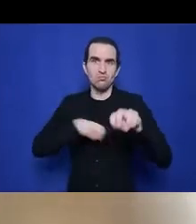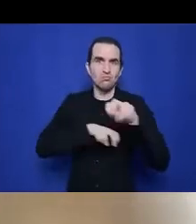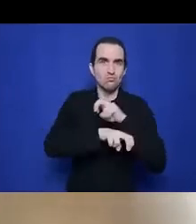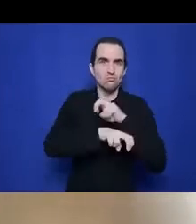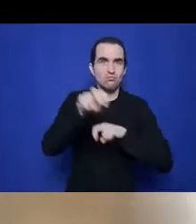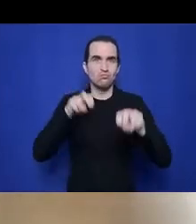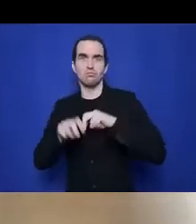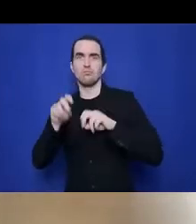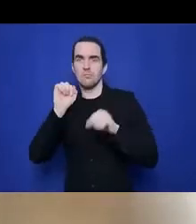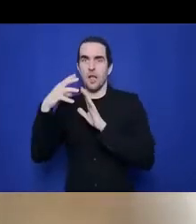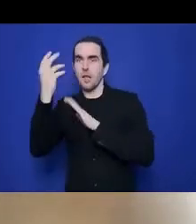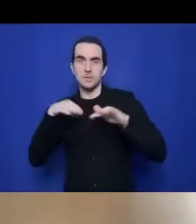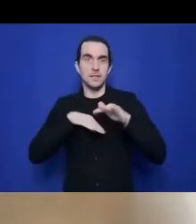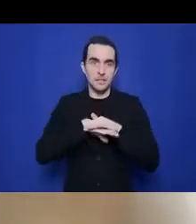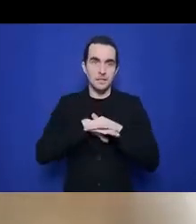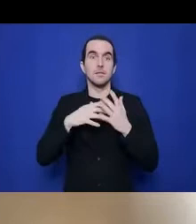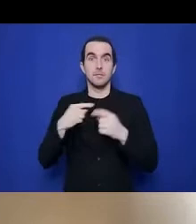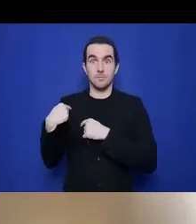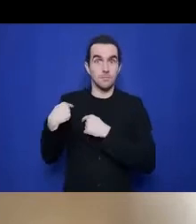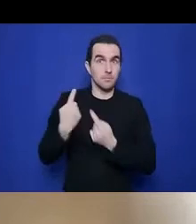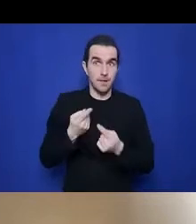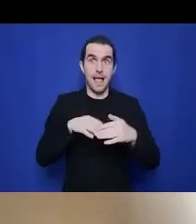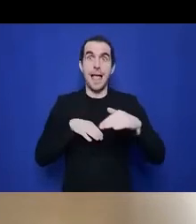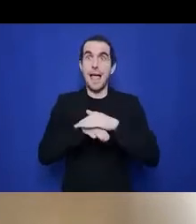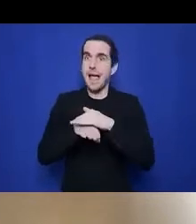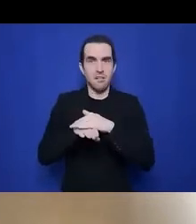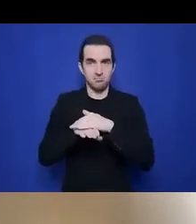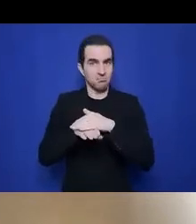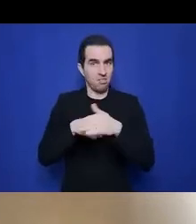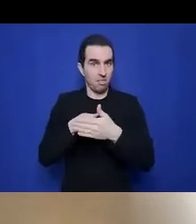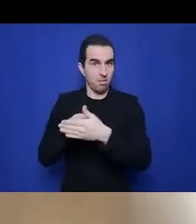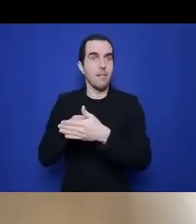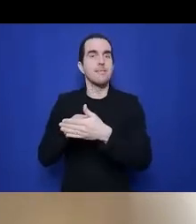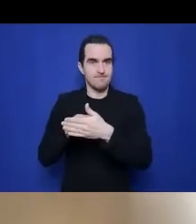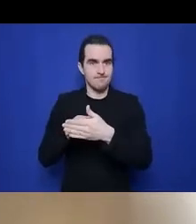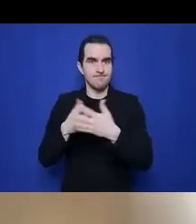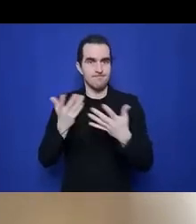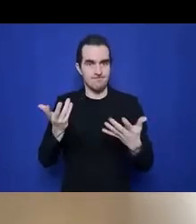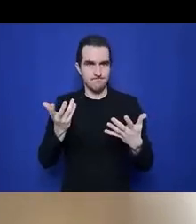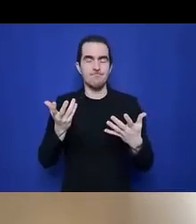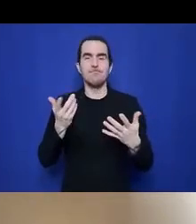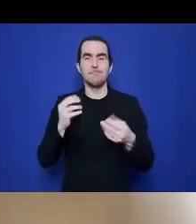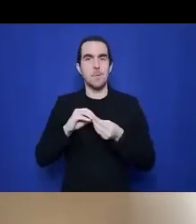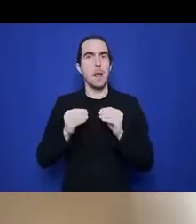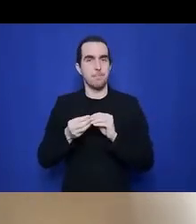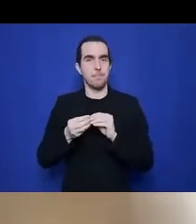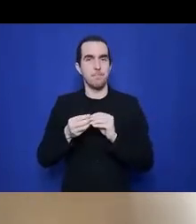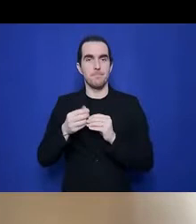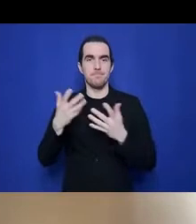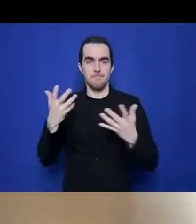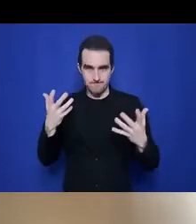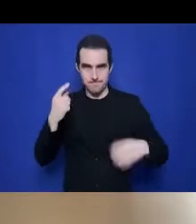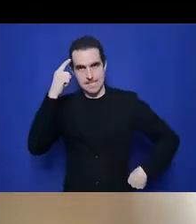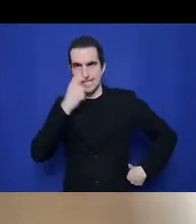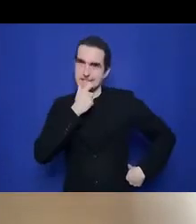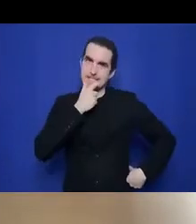physical activity is a serious public health concern for all US citizens, but even more